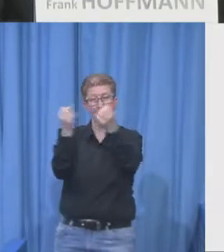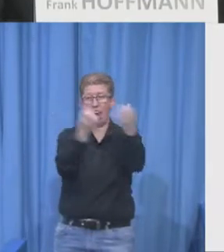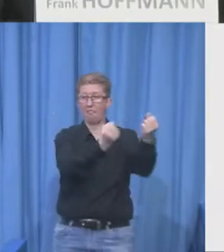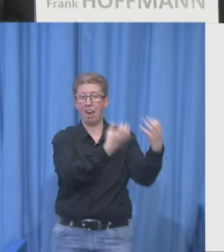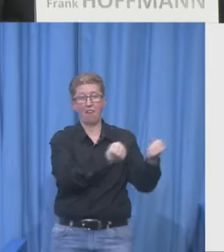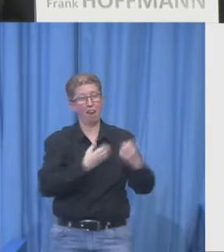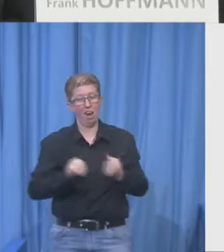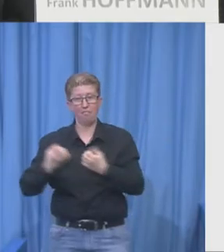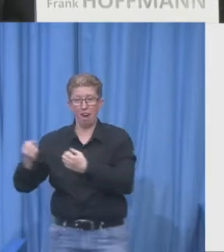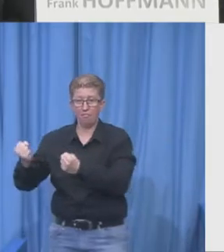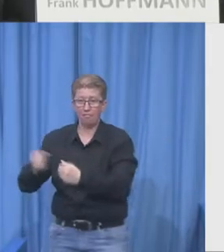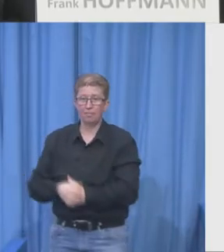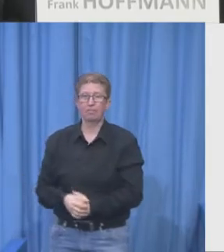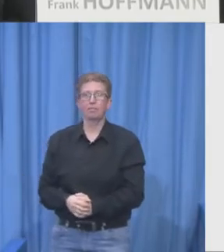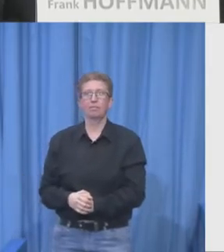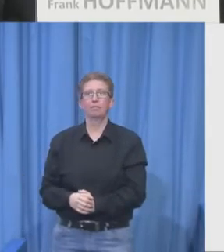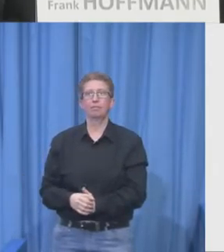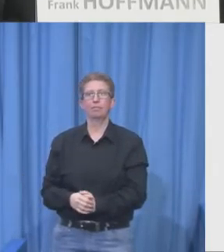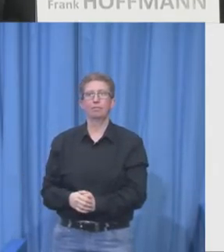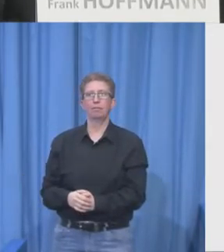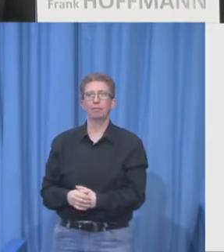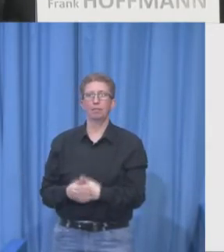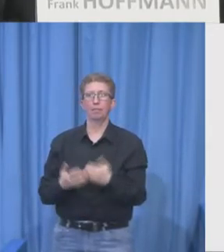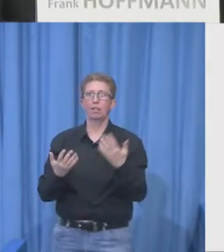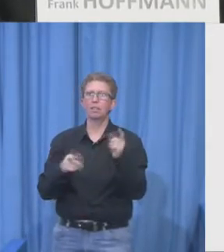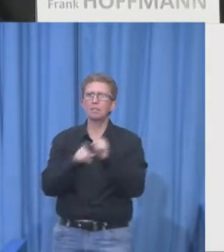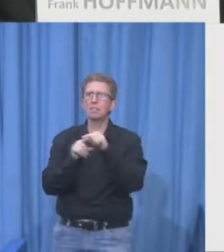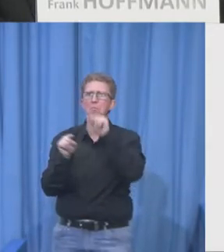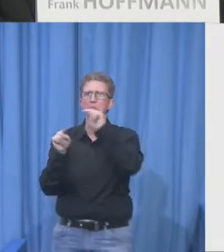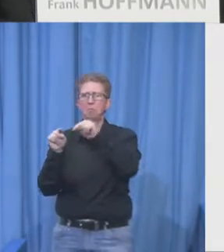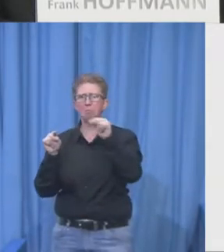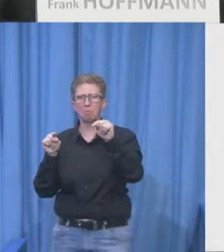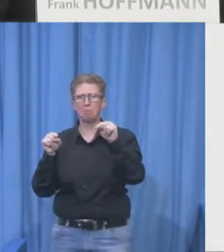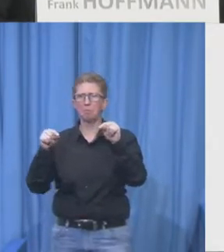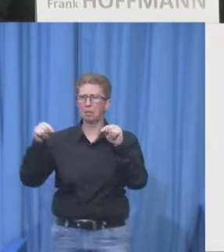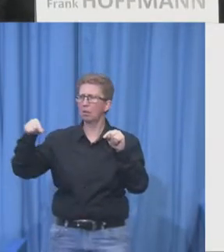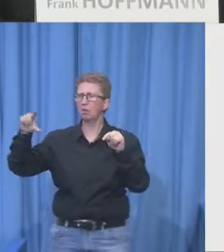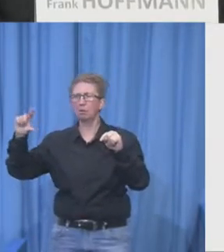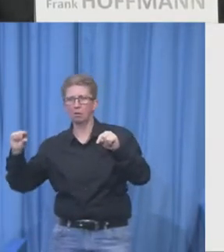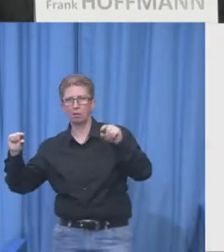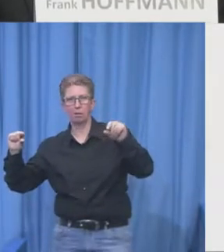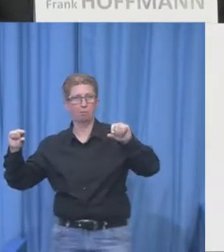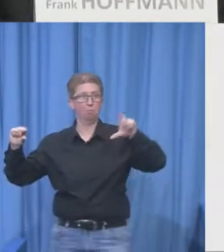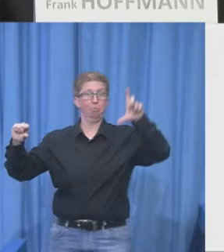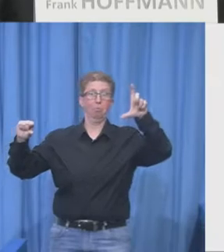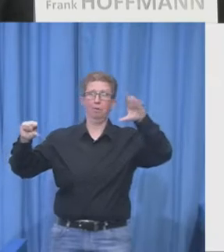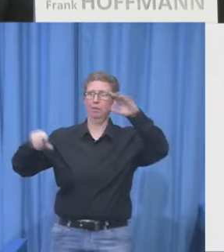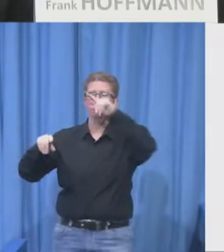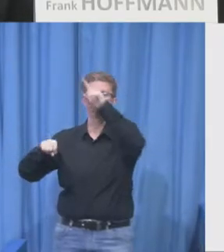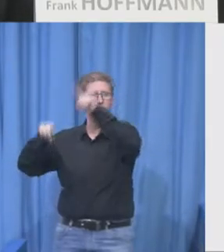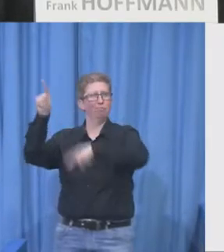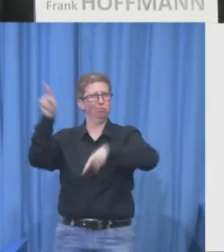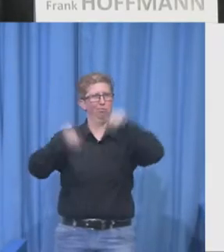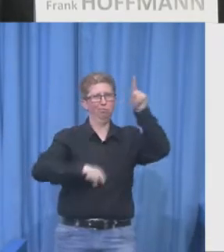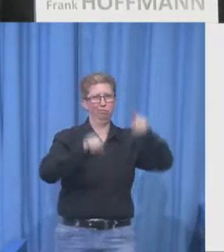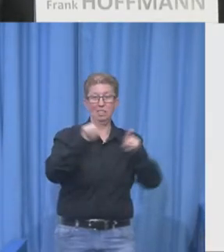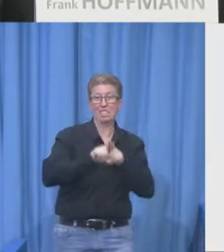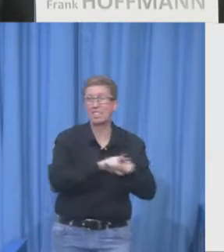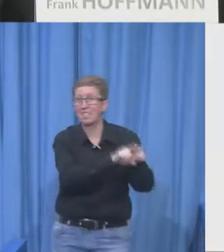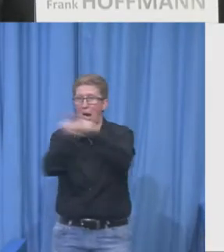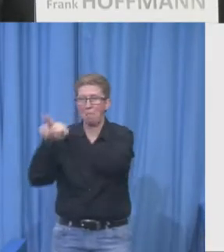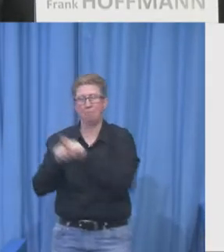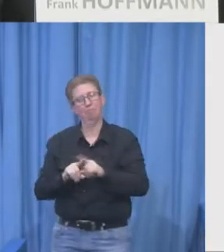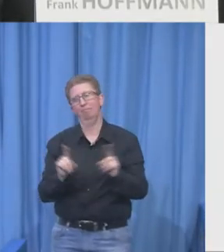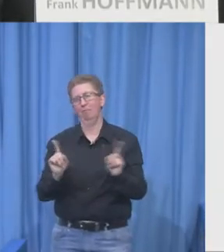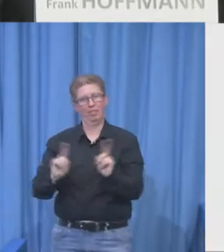when we try to implement the model. I think this is the same experience you made, and this